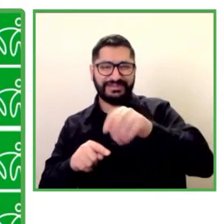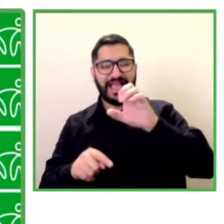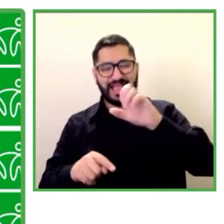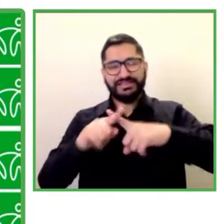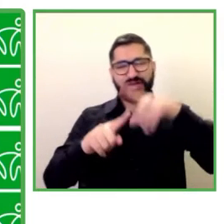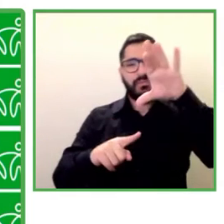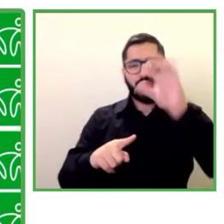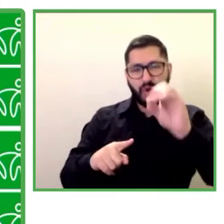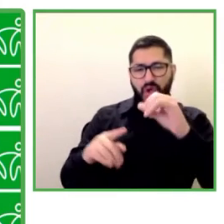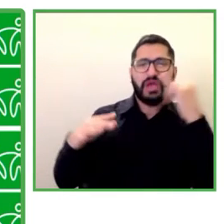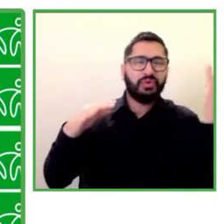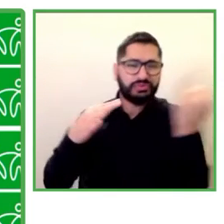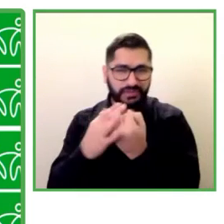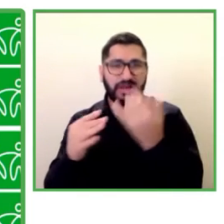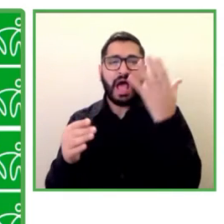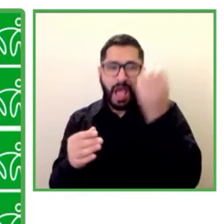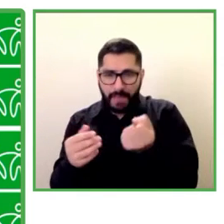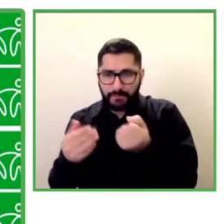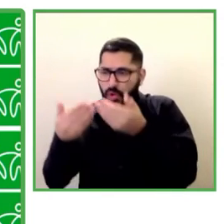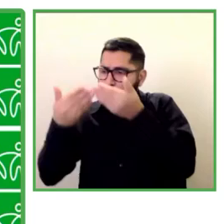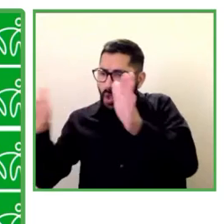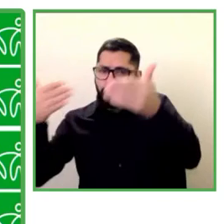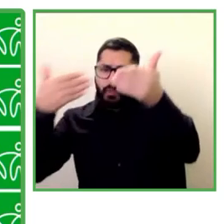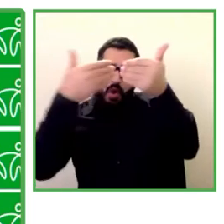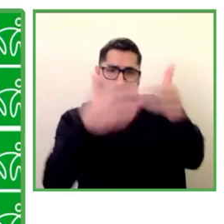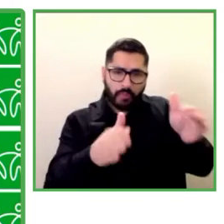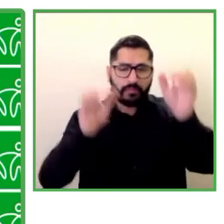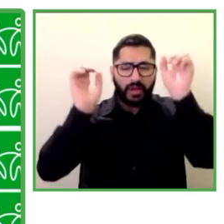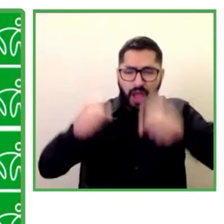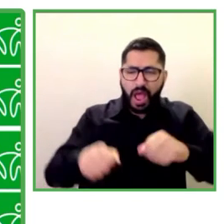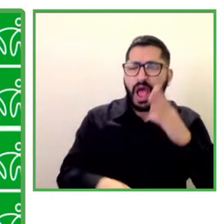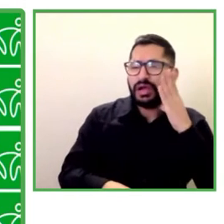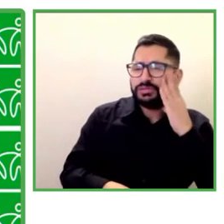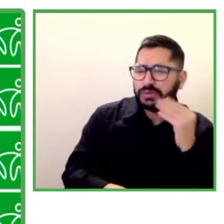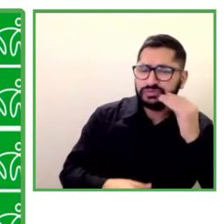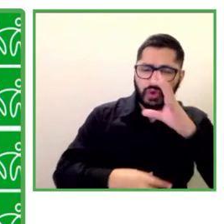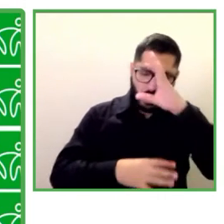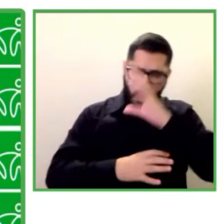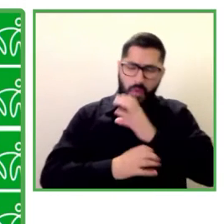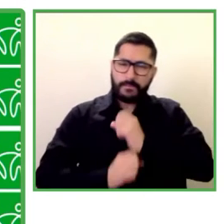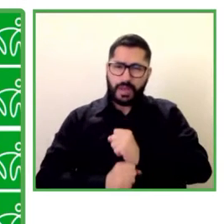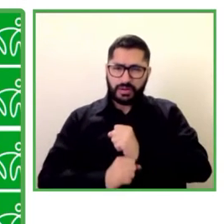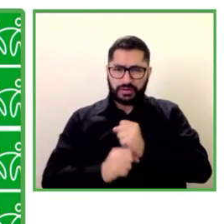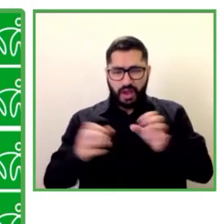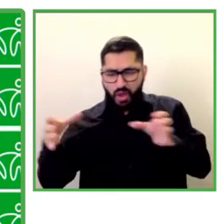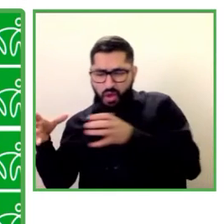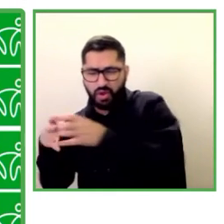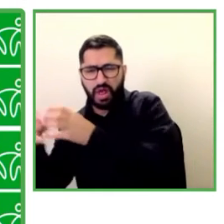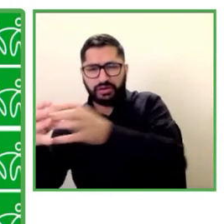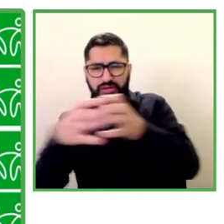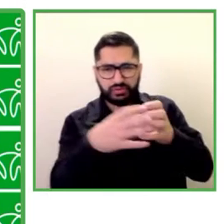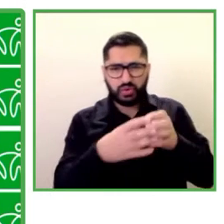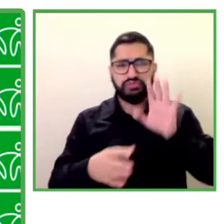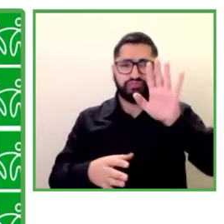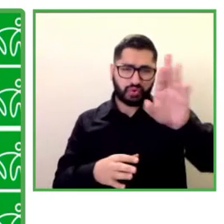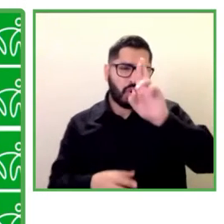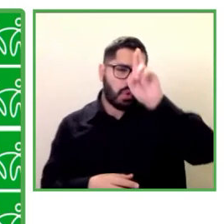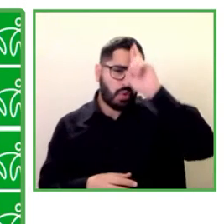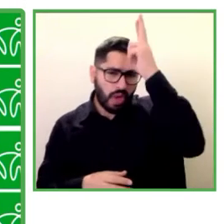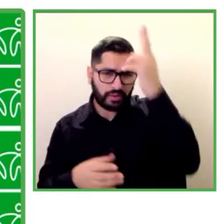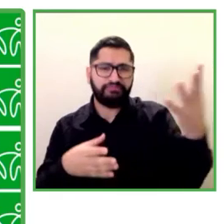inclusive practices as well, and a space that we share and invite all of